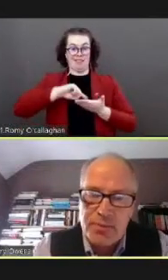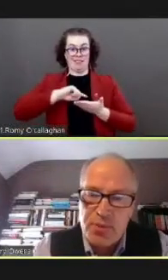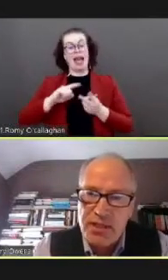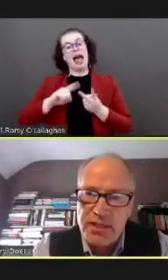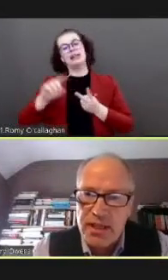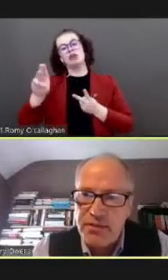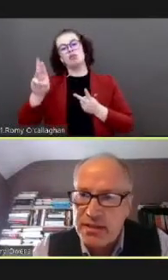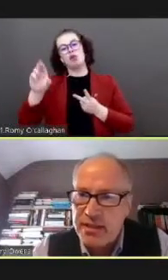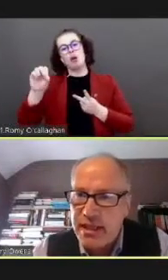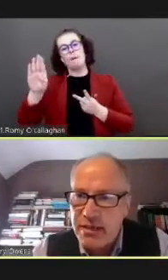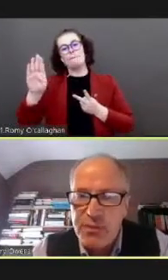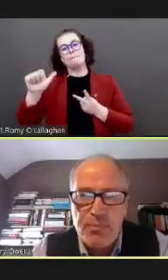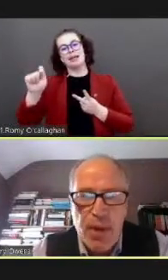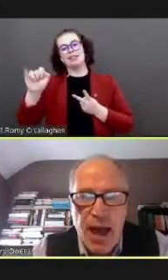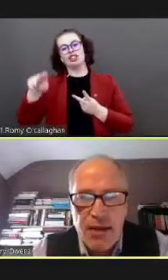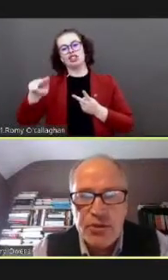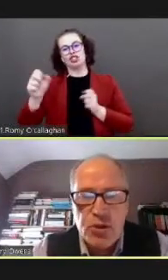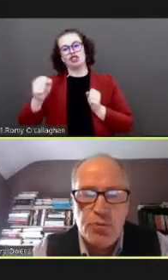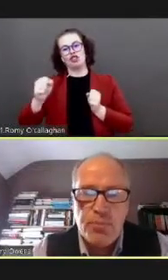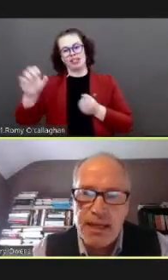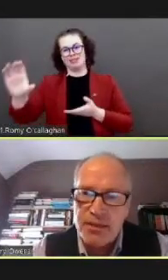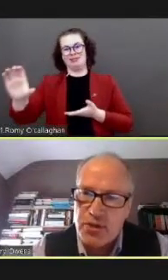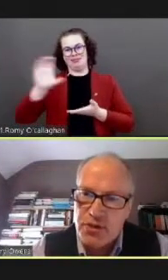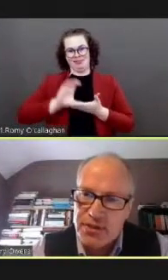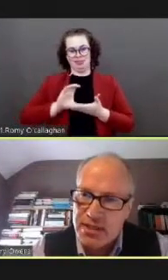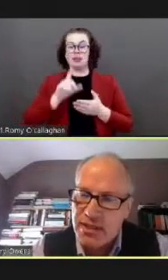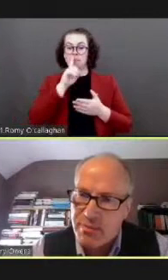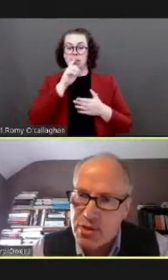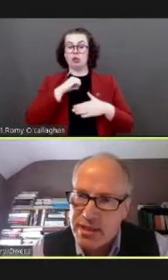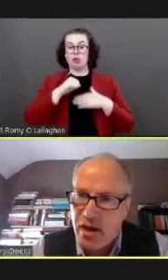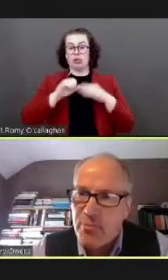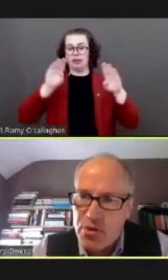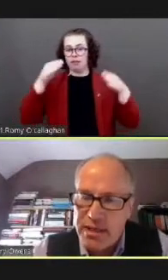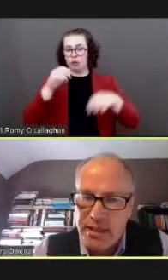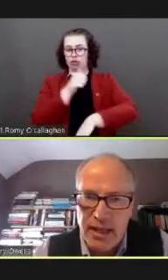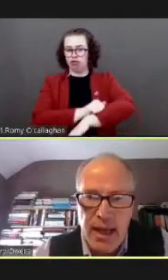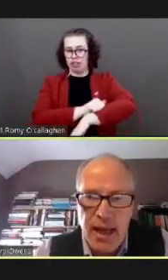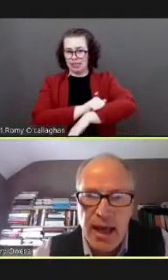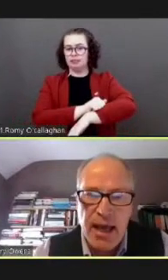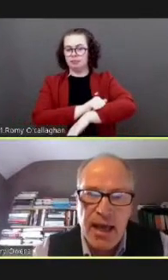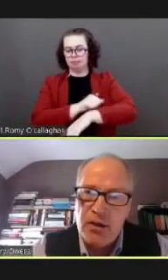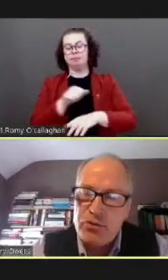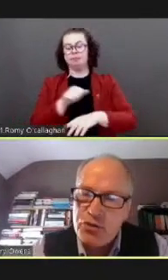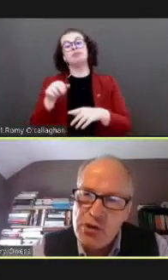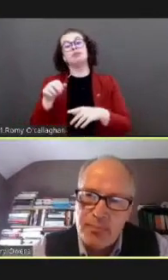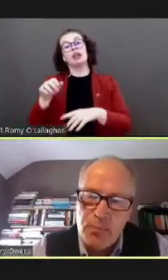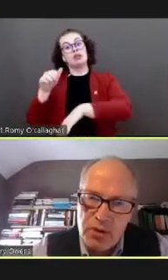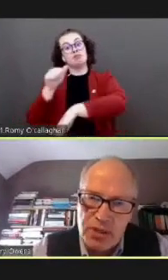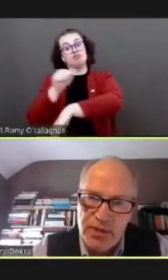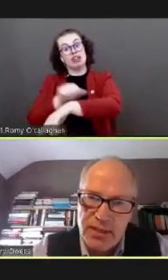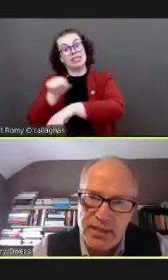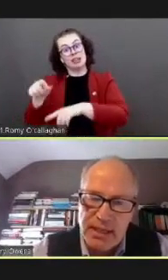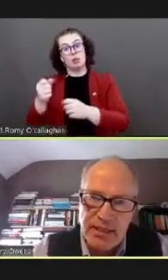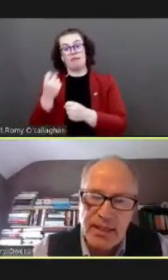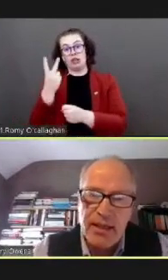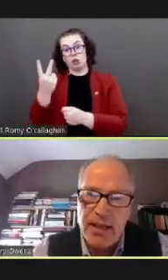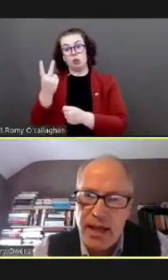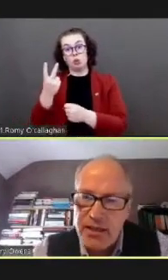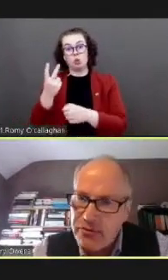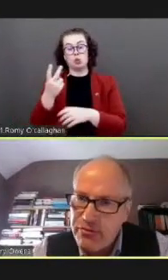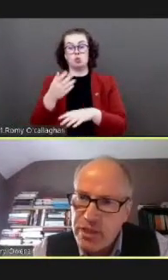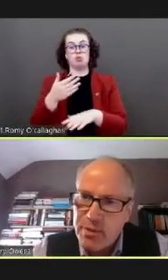talk about just the prison side of things today. We have two main services in the prison operating throughout most of the